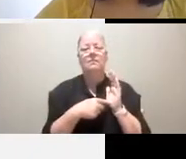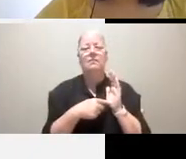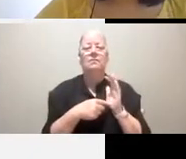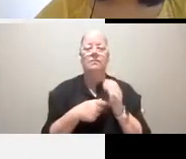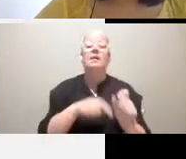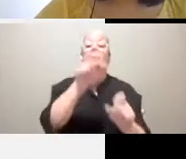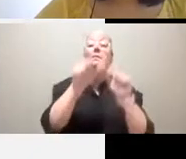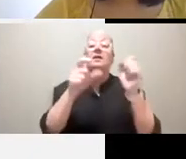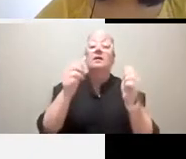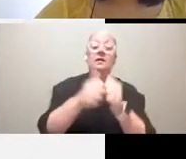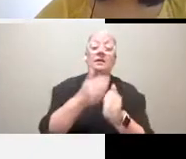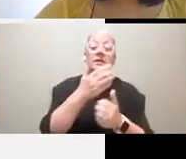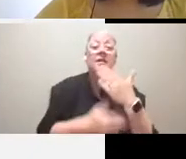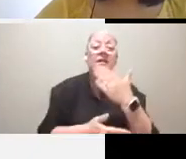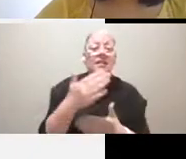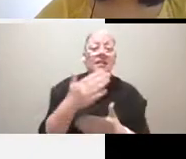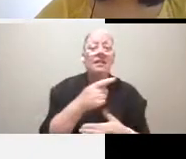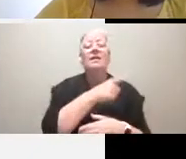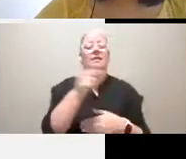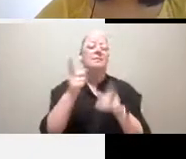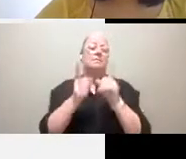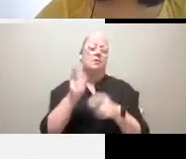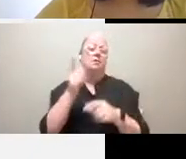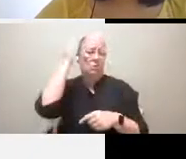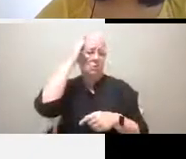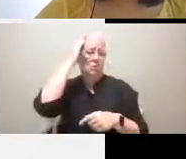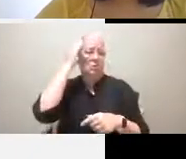leadership structures, where